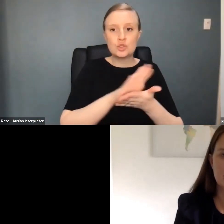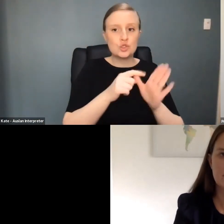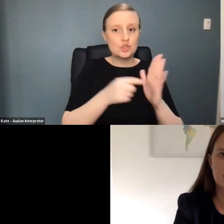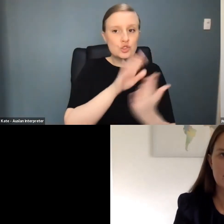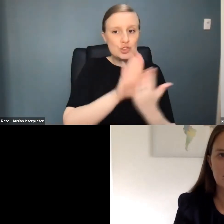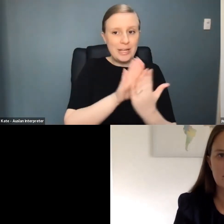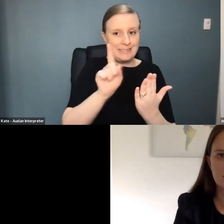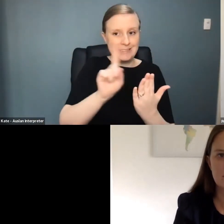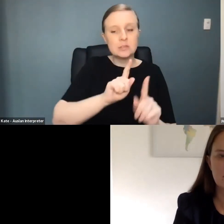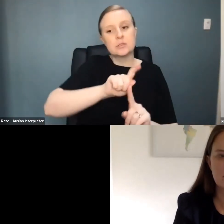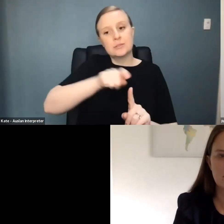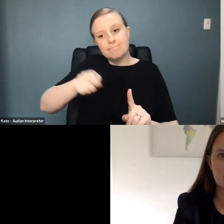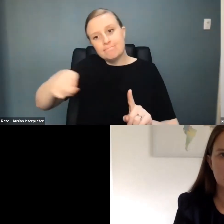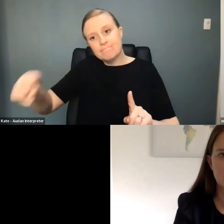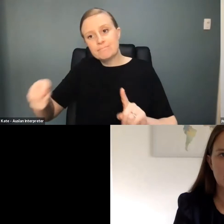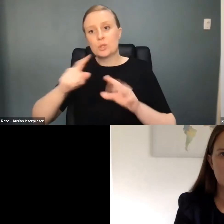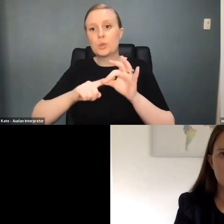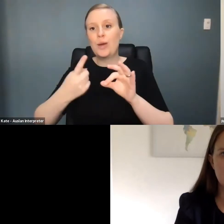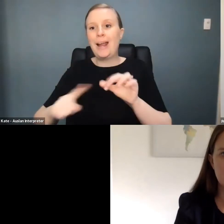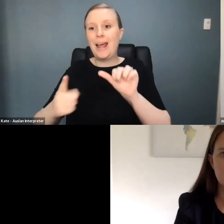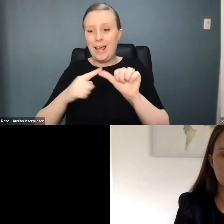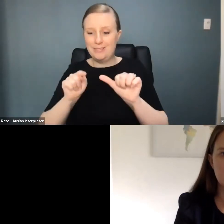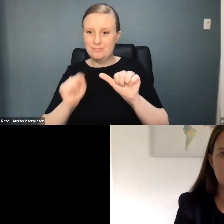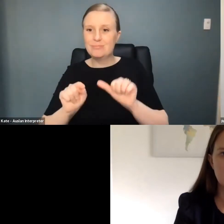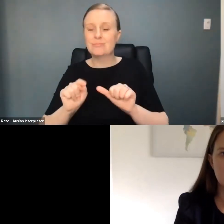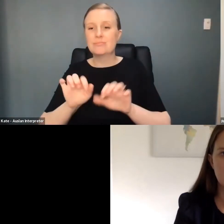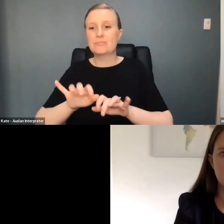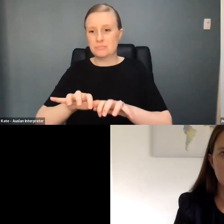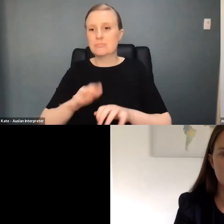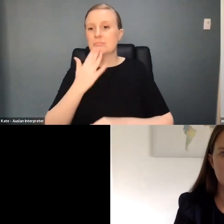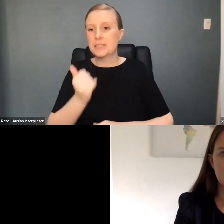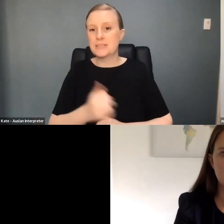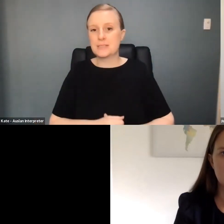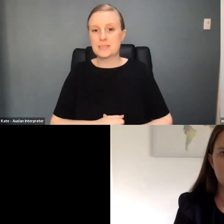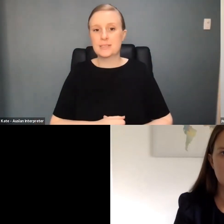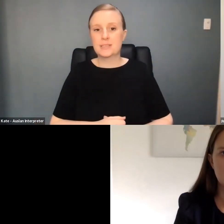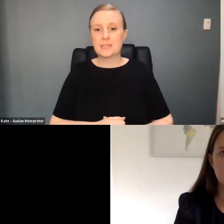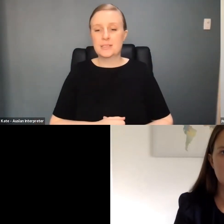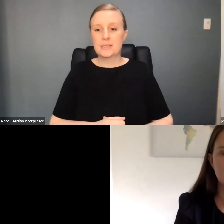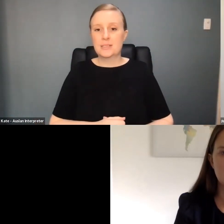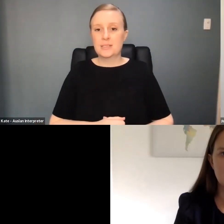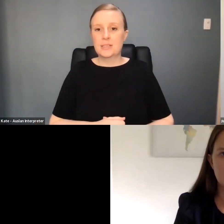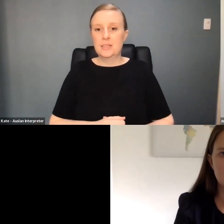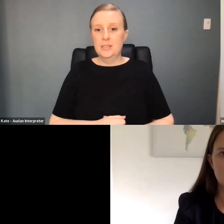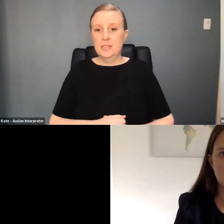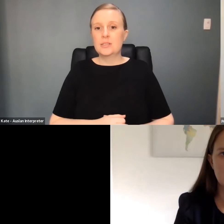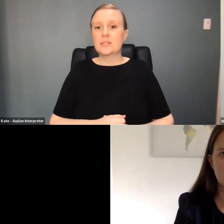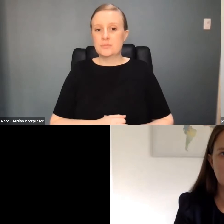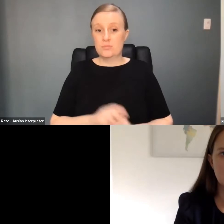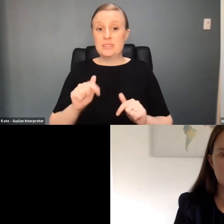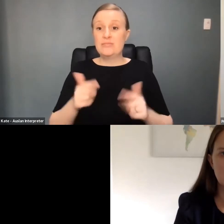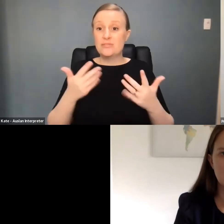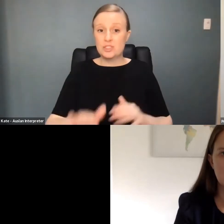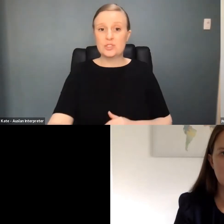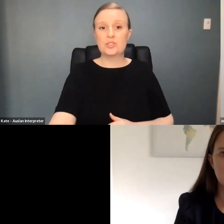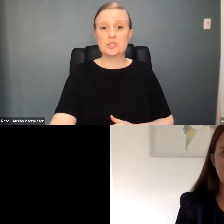very appreciative. Also, towards the end of this session, there's a brief poster session, and that there